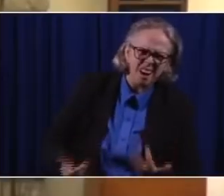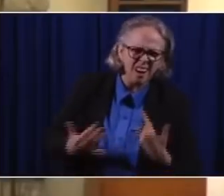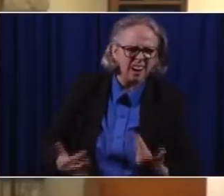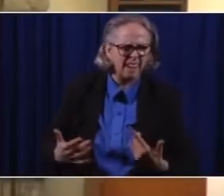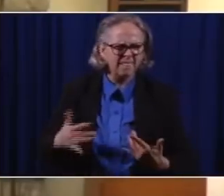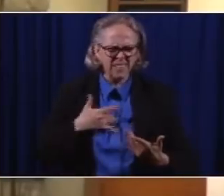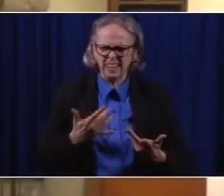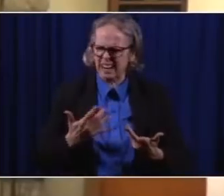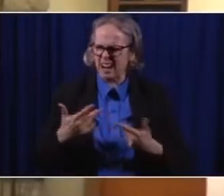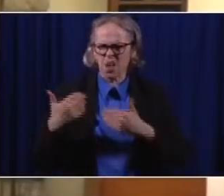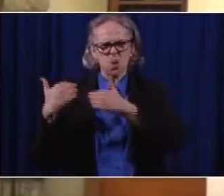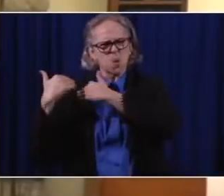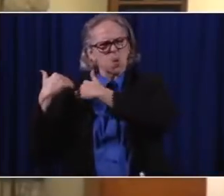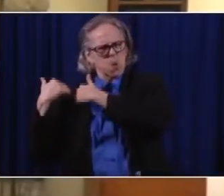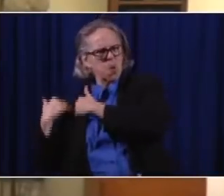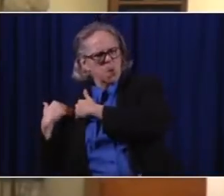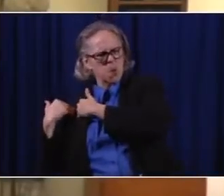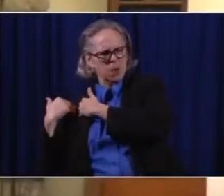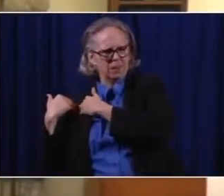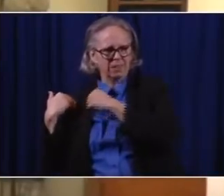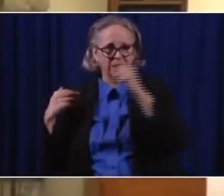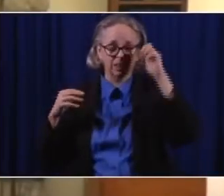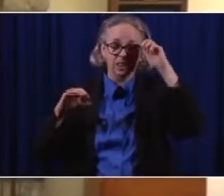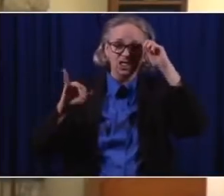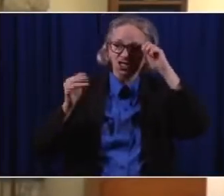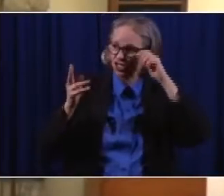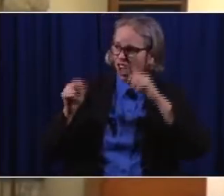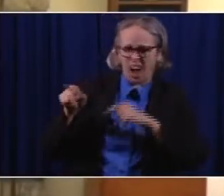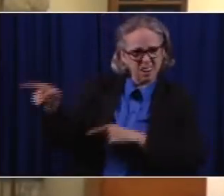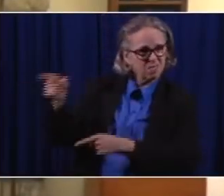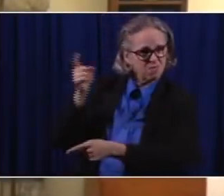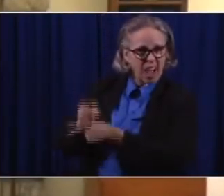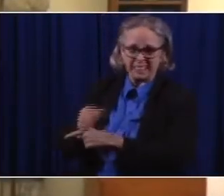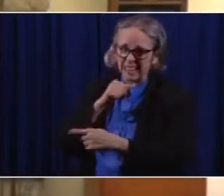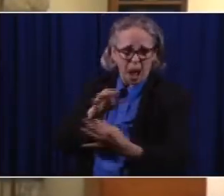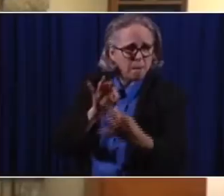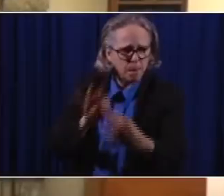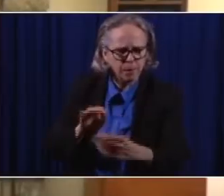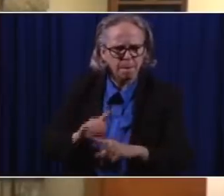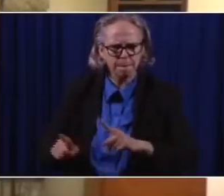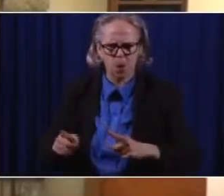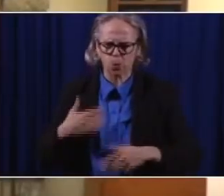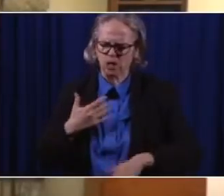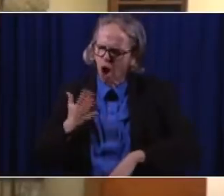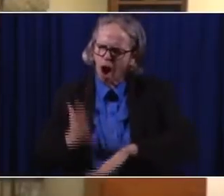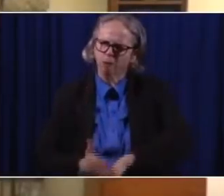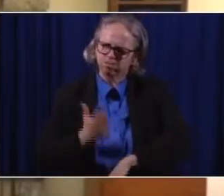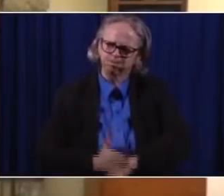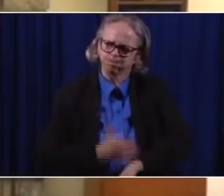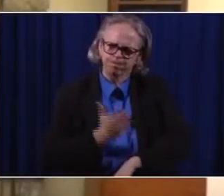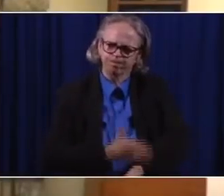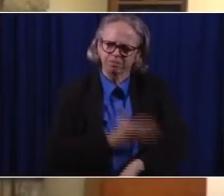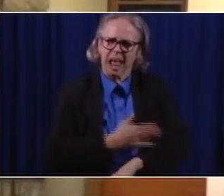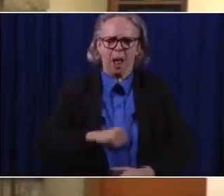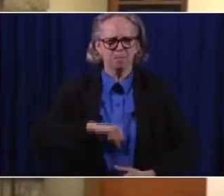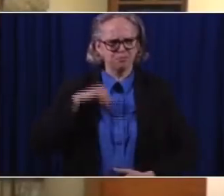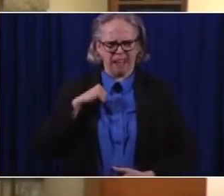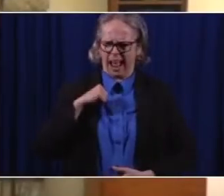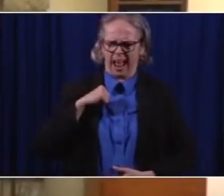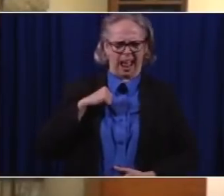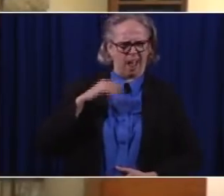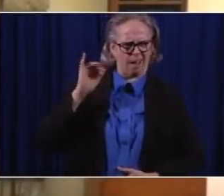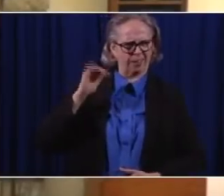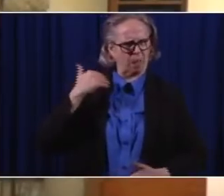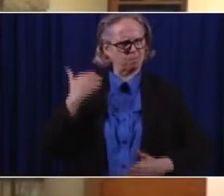we have a ways to go. We know that. But we're proud at least of the progress that we have made in regard to this. And it's important, I